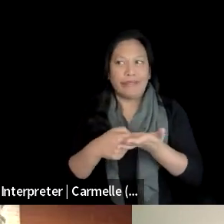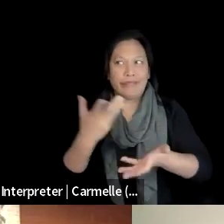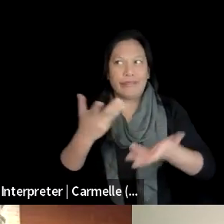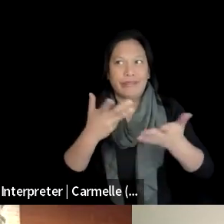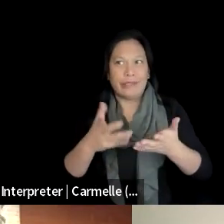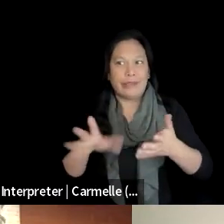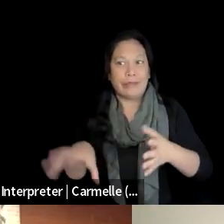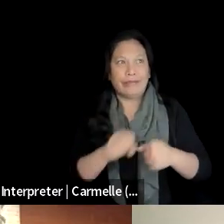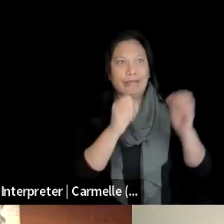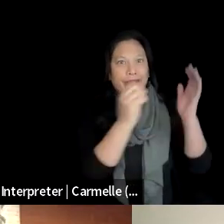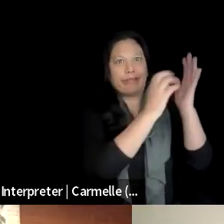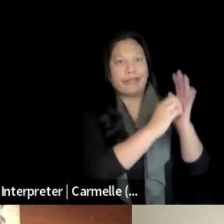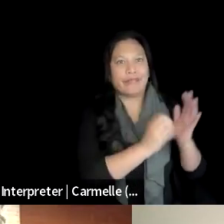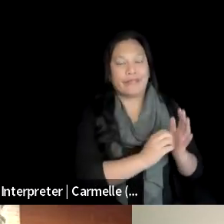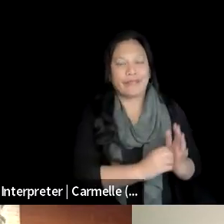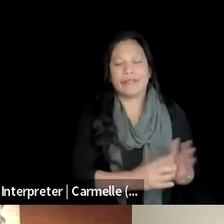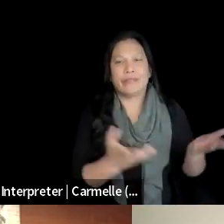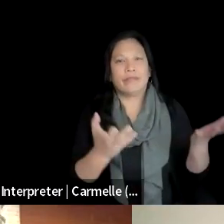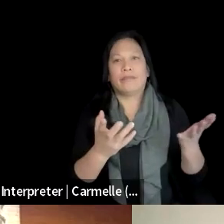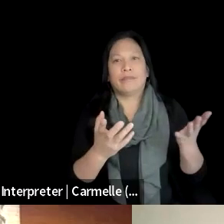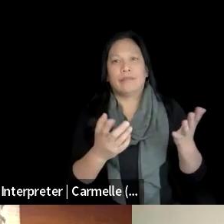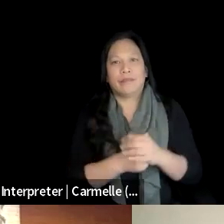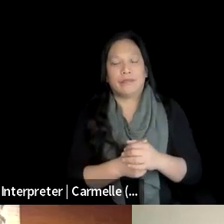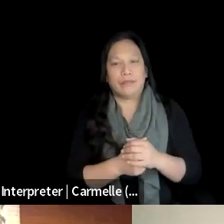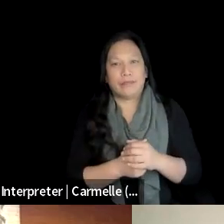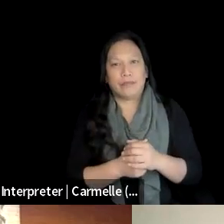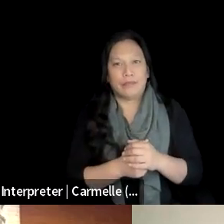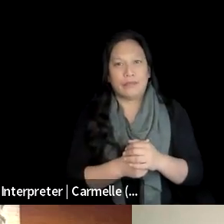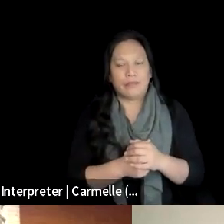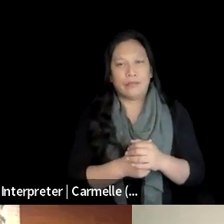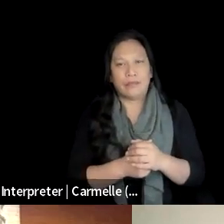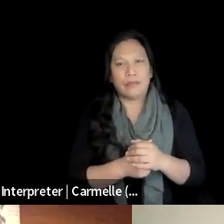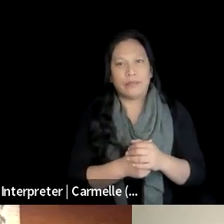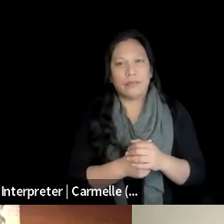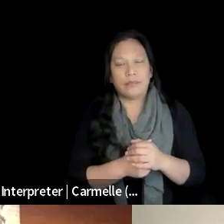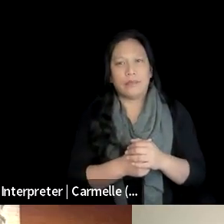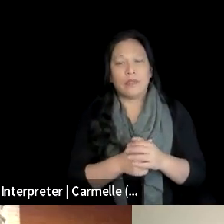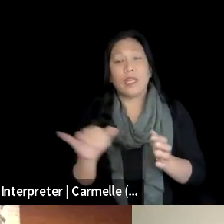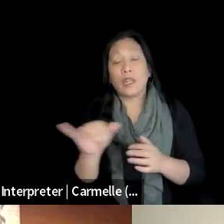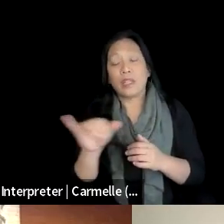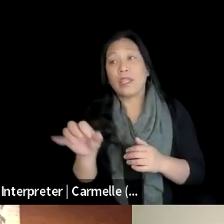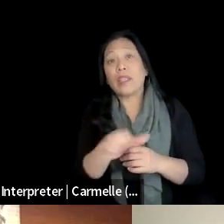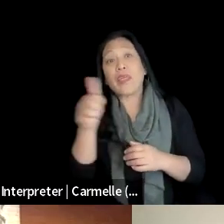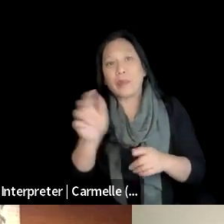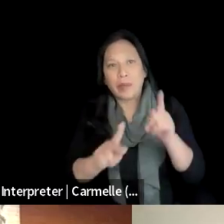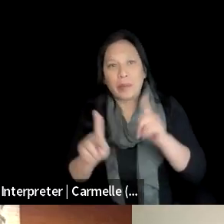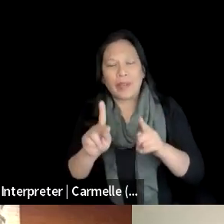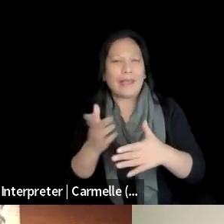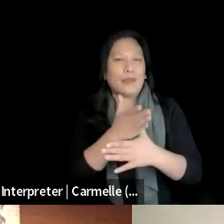that collaboration flows faster than words, below words. You get a shorthand going. And then there's all the rest of us in